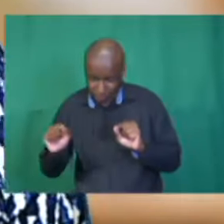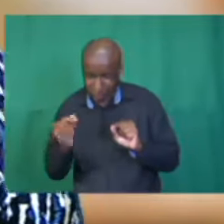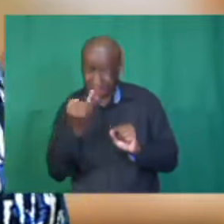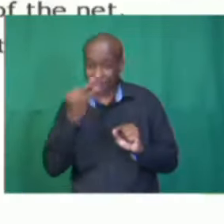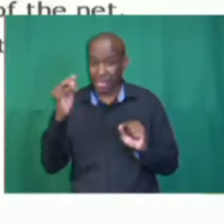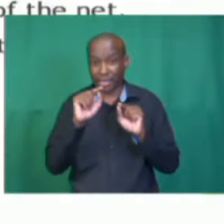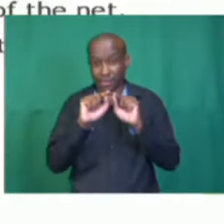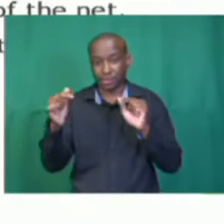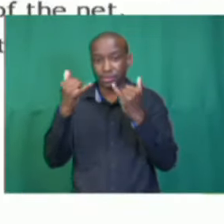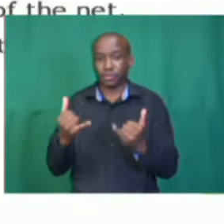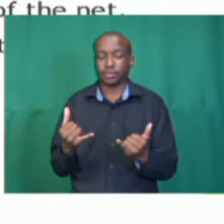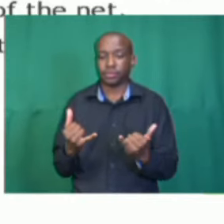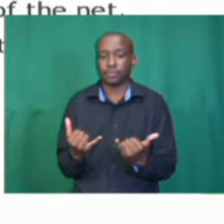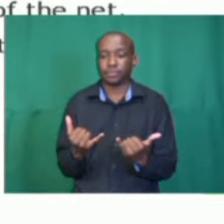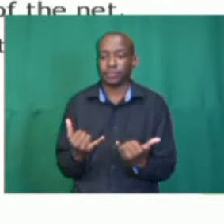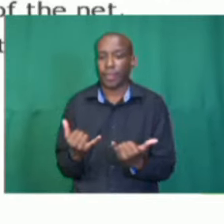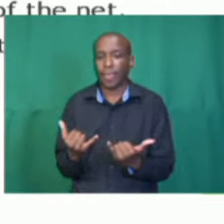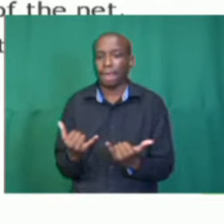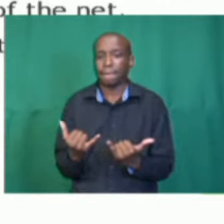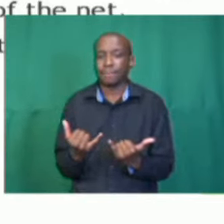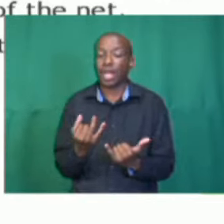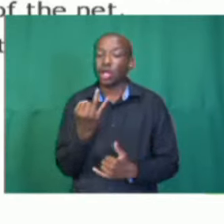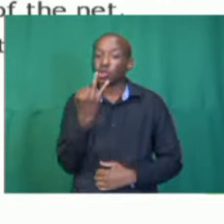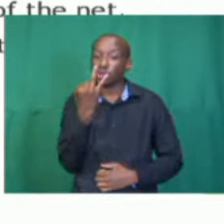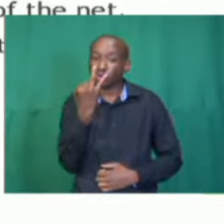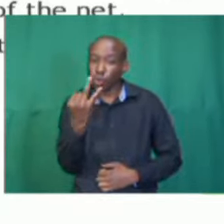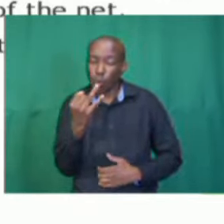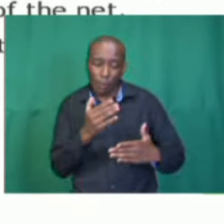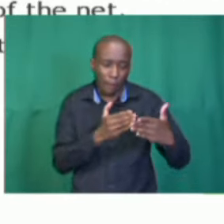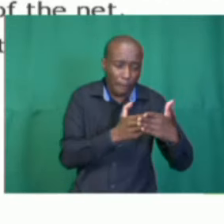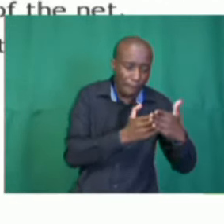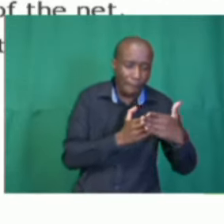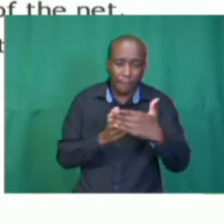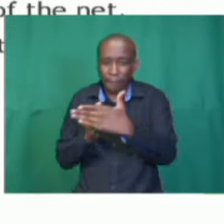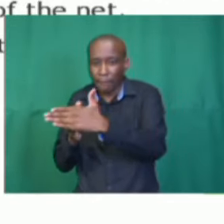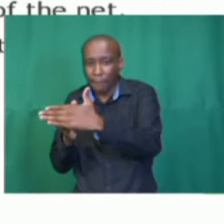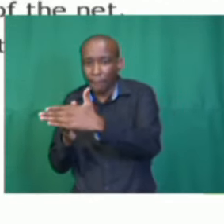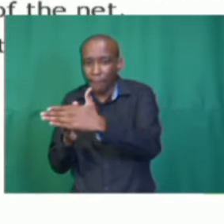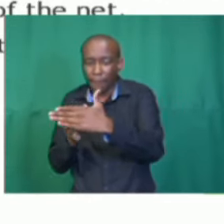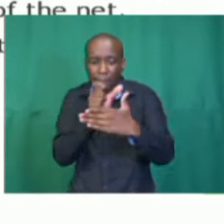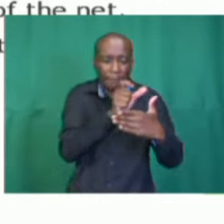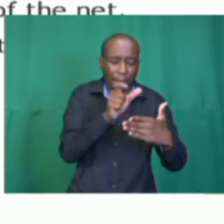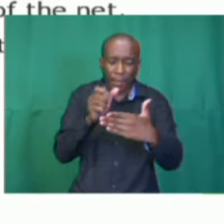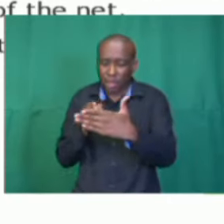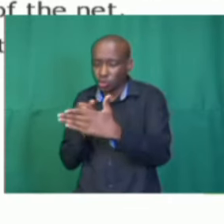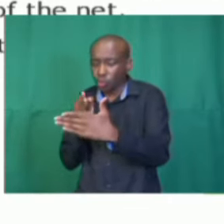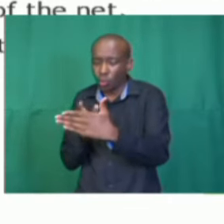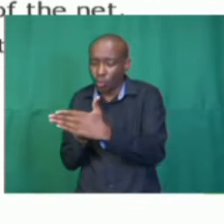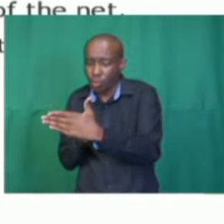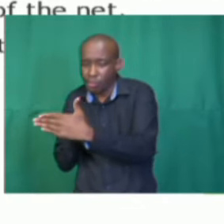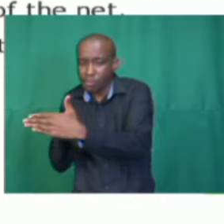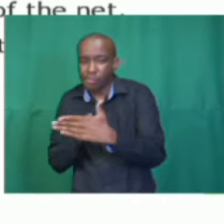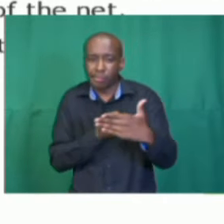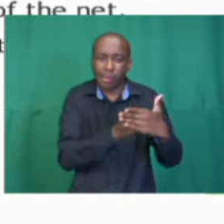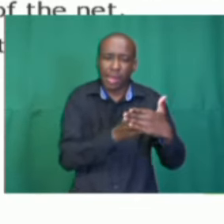second sentence. Okay, 2 obstacles lay in front of me. We are saying we have a question, but in